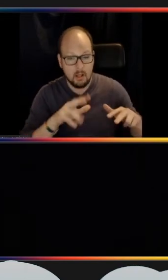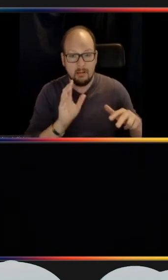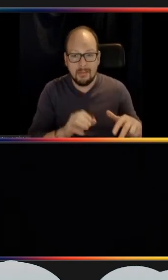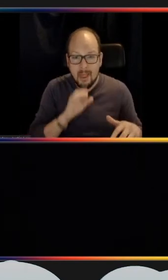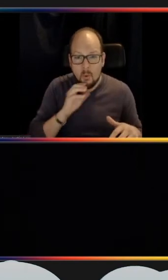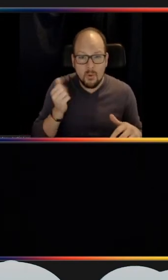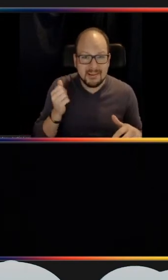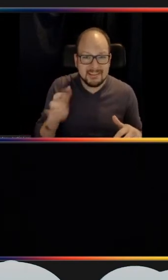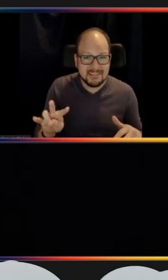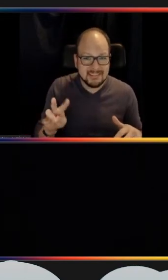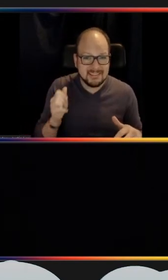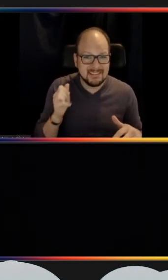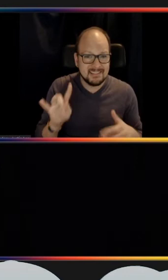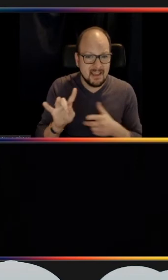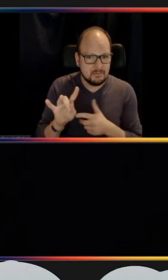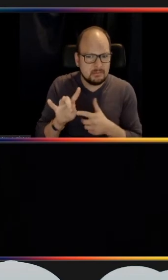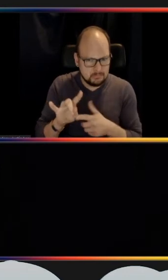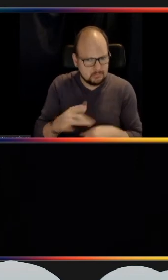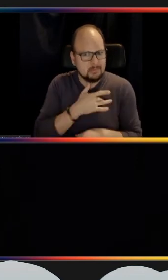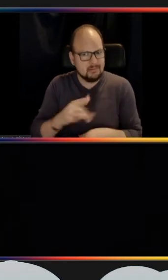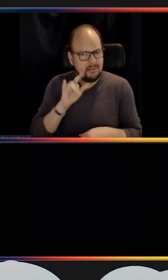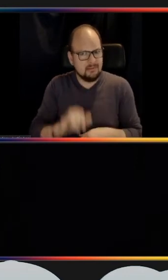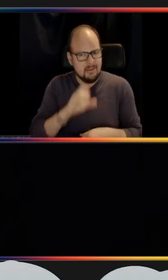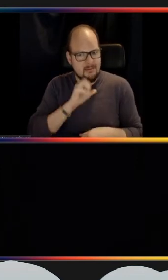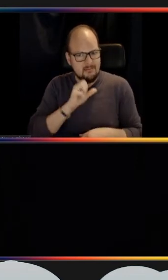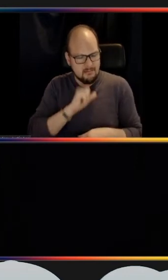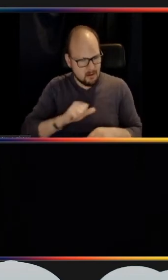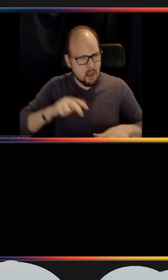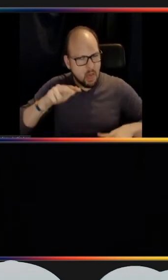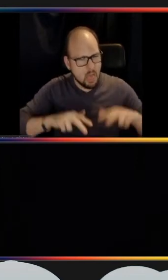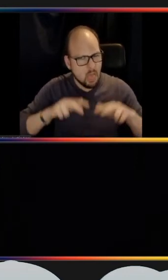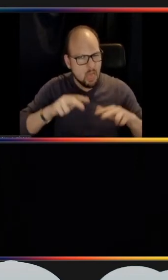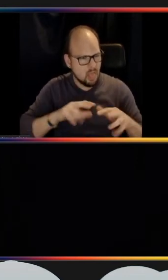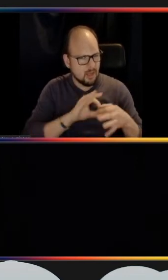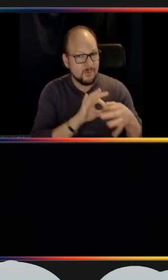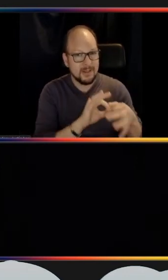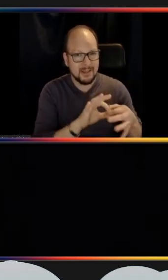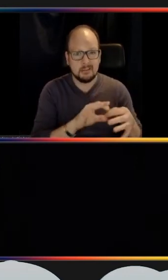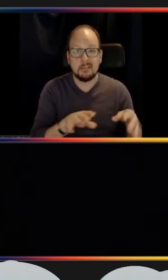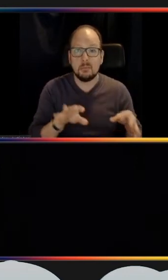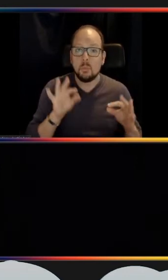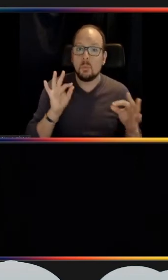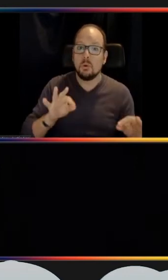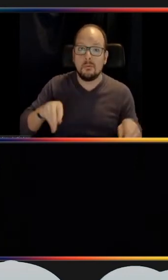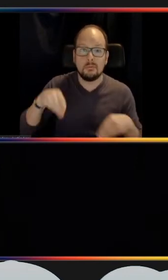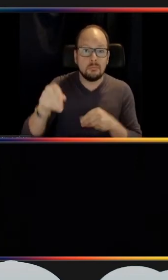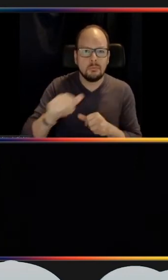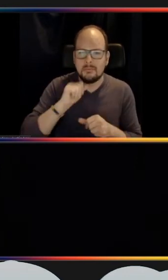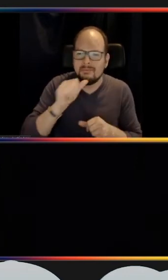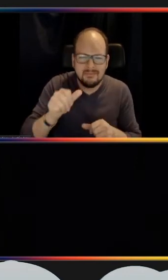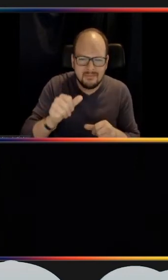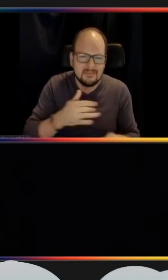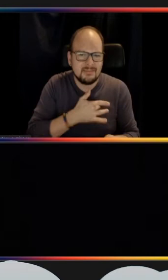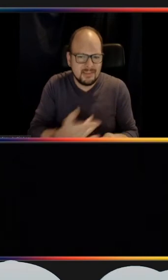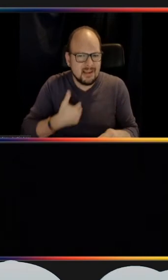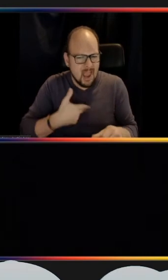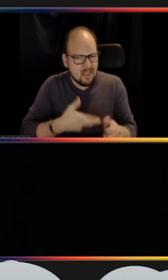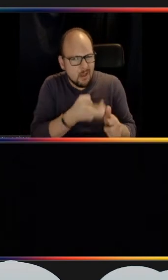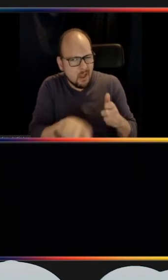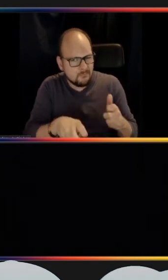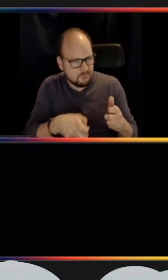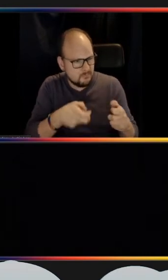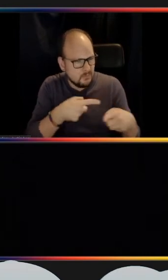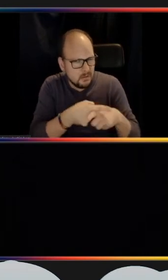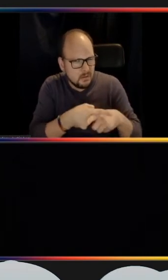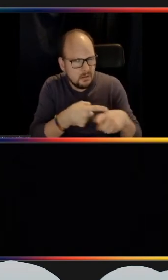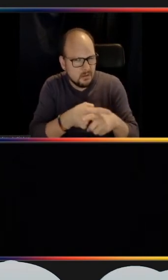you are most likely in a relationship. And especially, you know, I think female and female